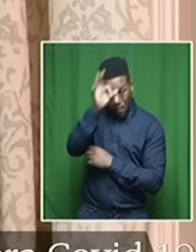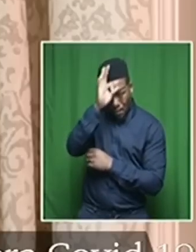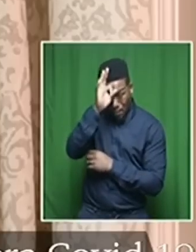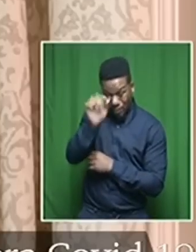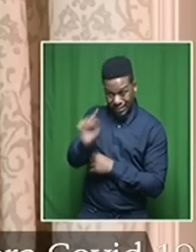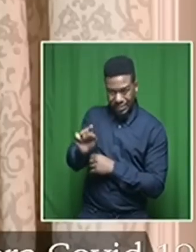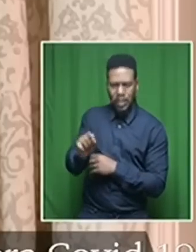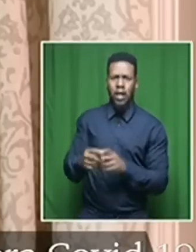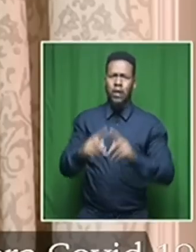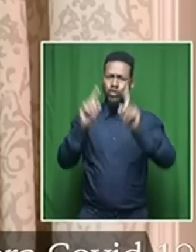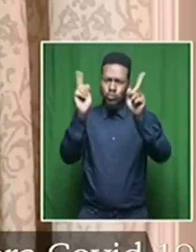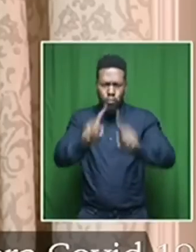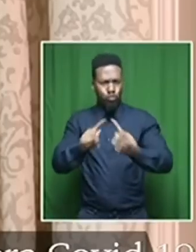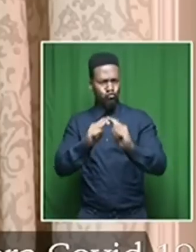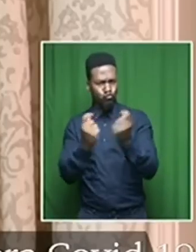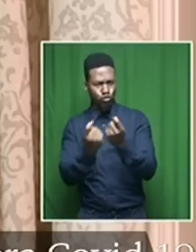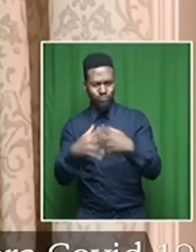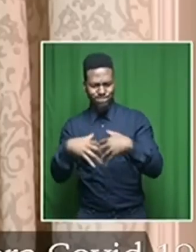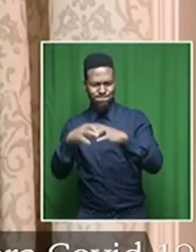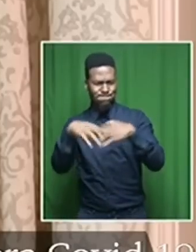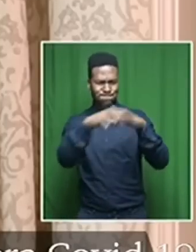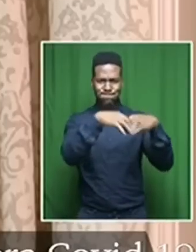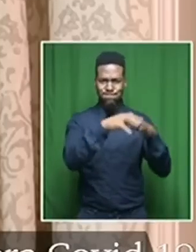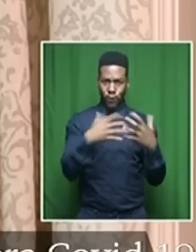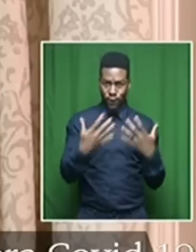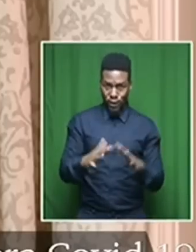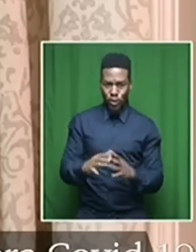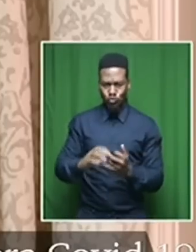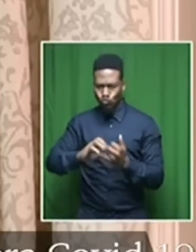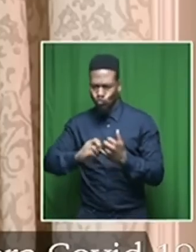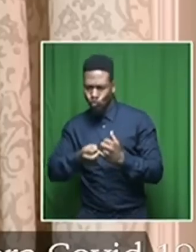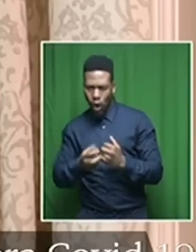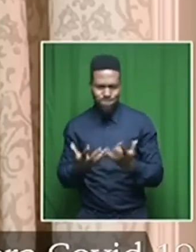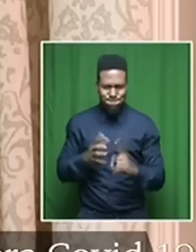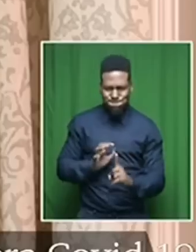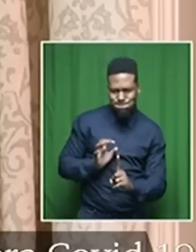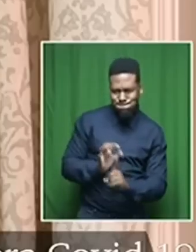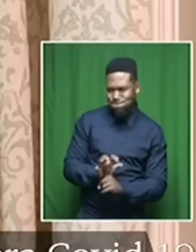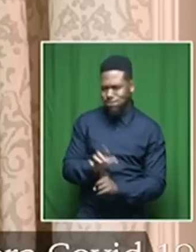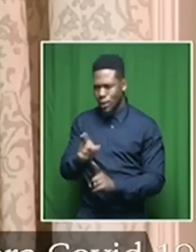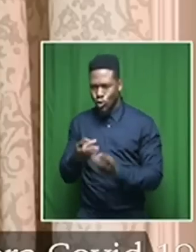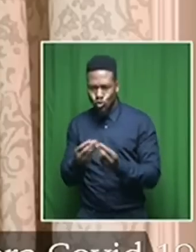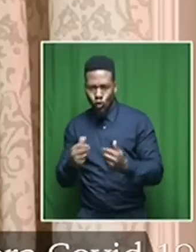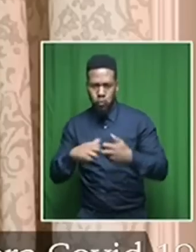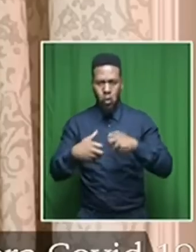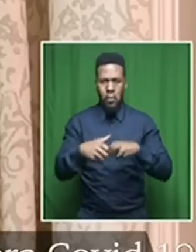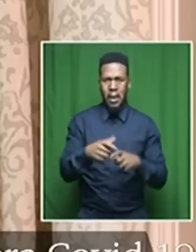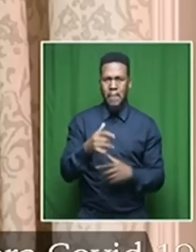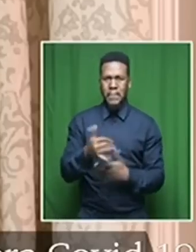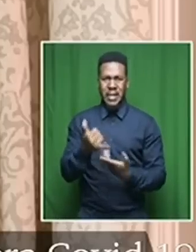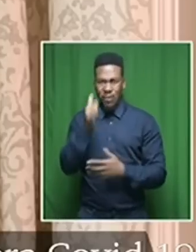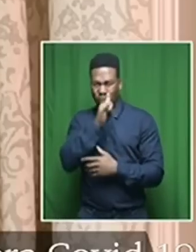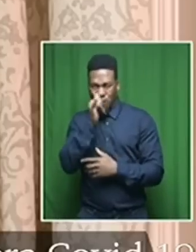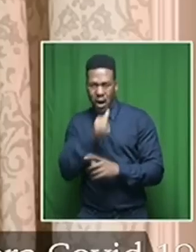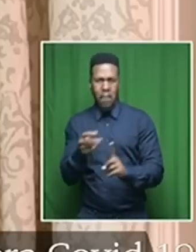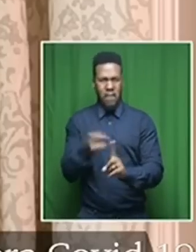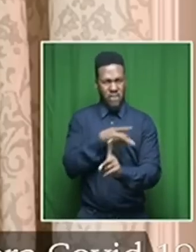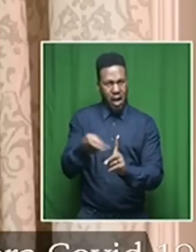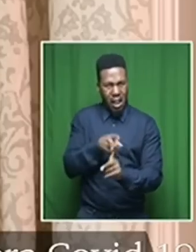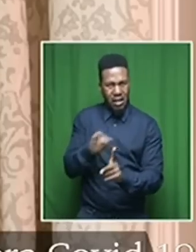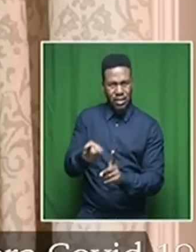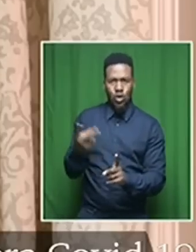specialized task teams to tackle organized and violent crime, as well as crimes